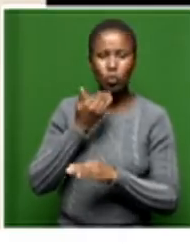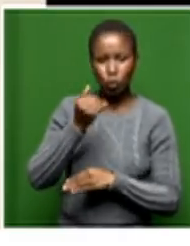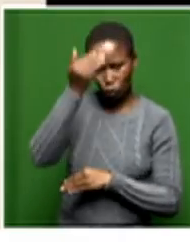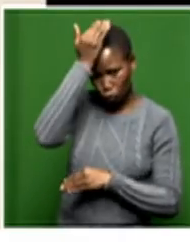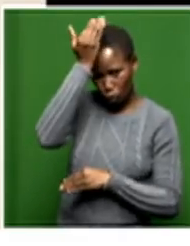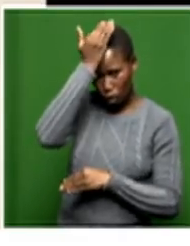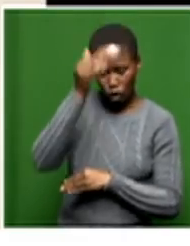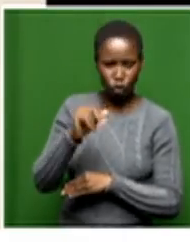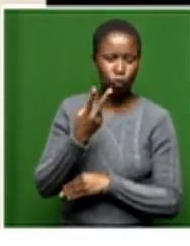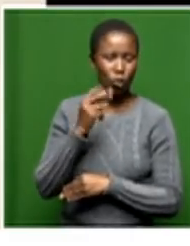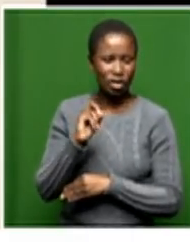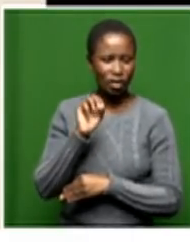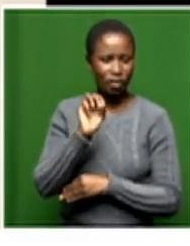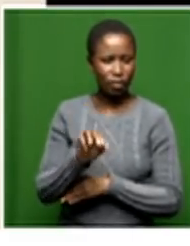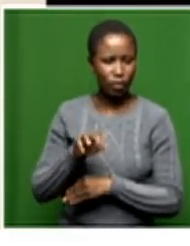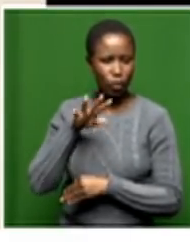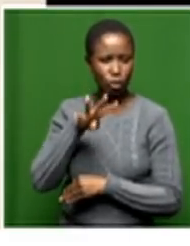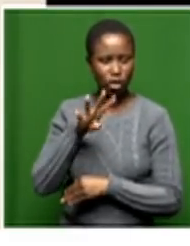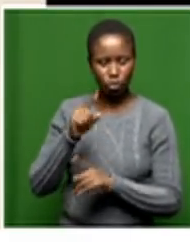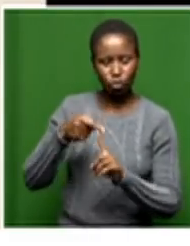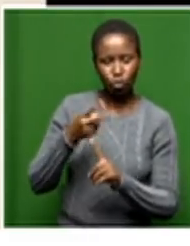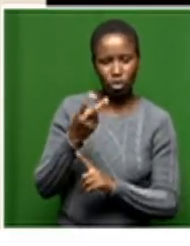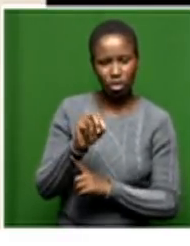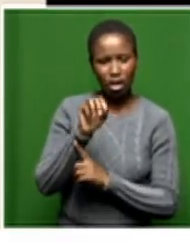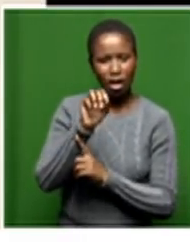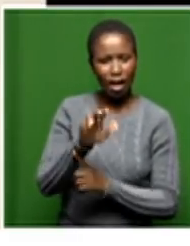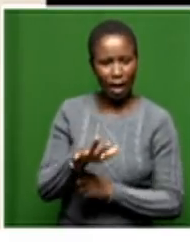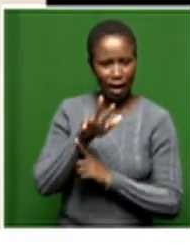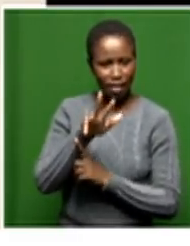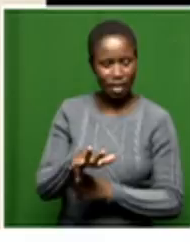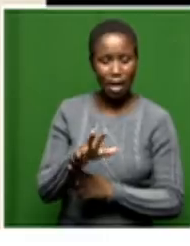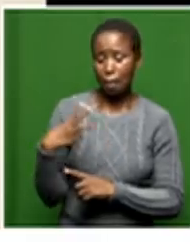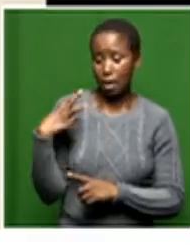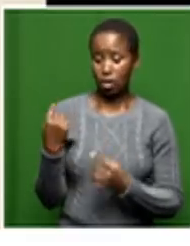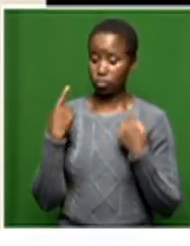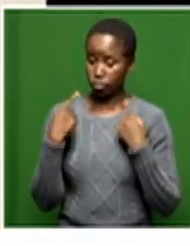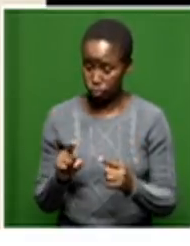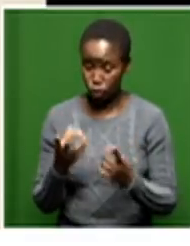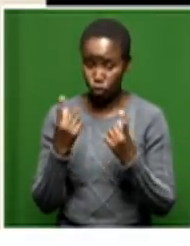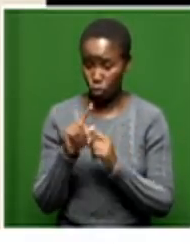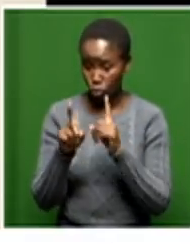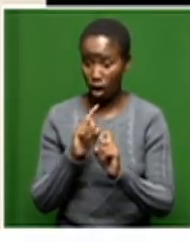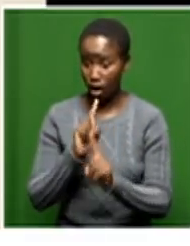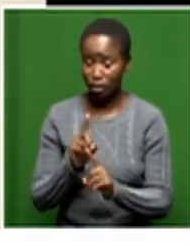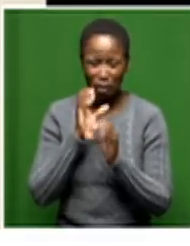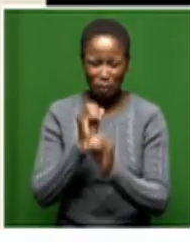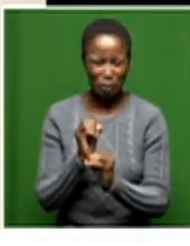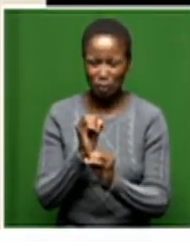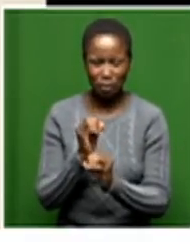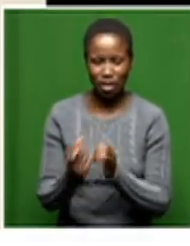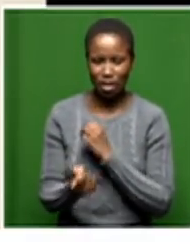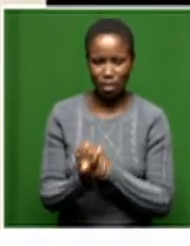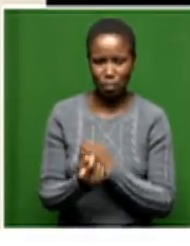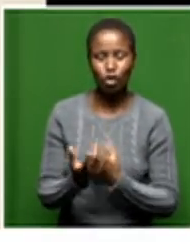about 2018, it was the norm for ministers not to attend question and answer sessions. We regularly, as opposition parties,